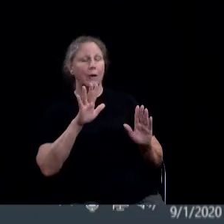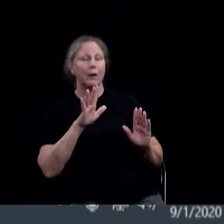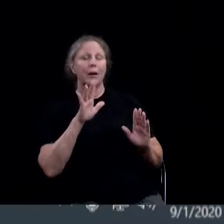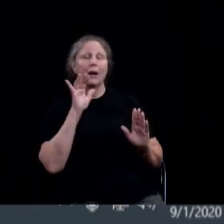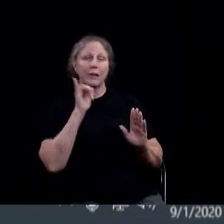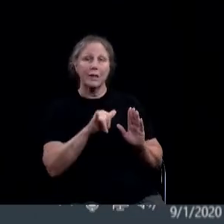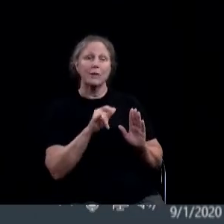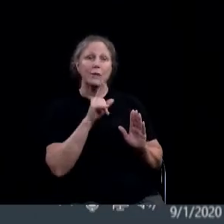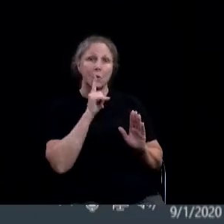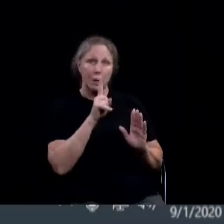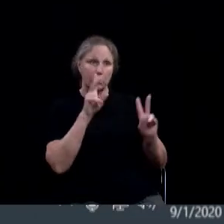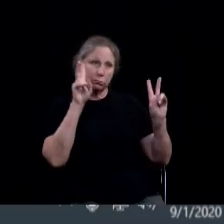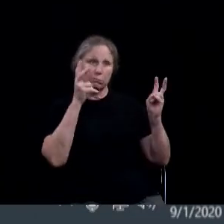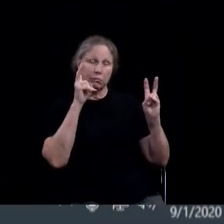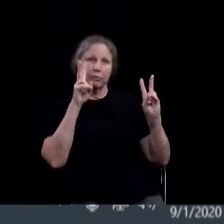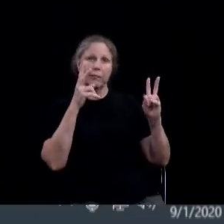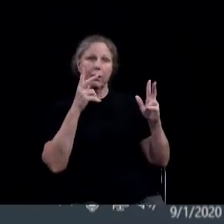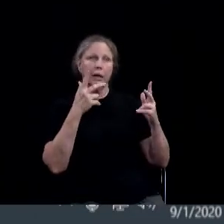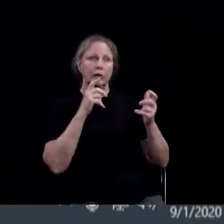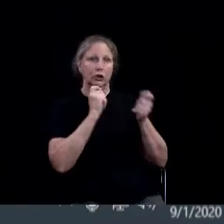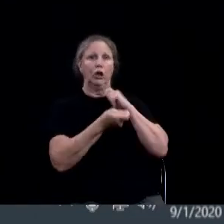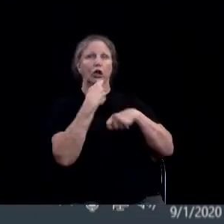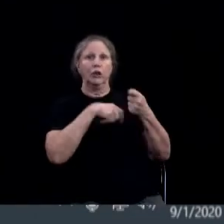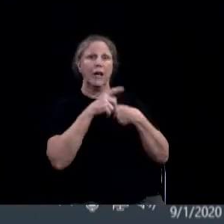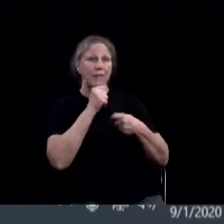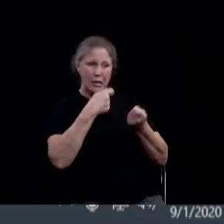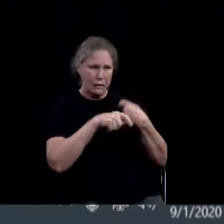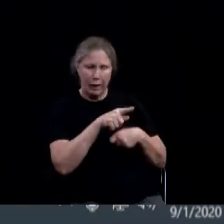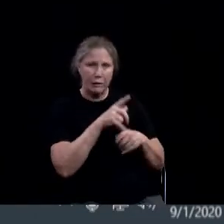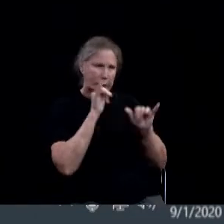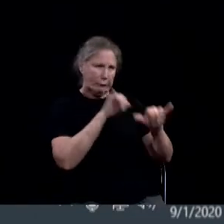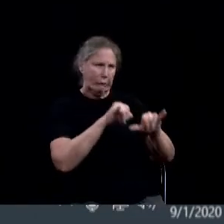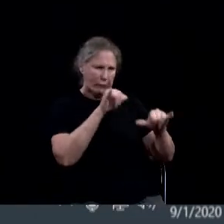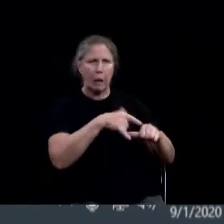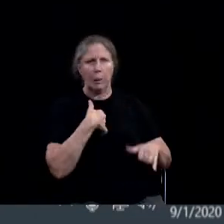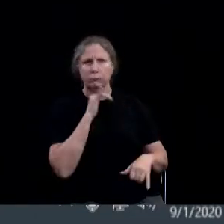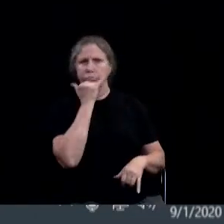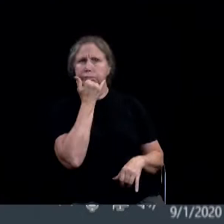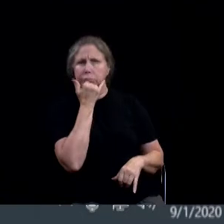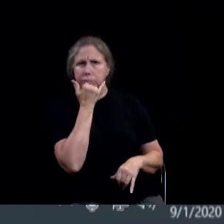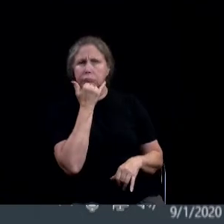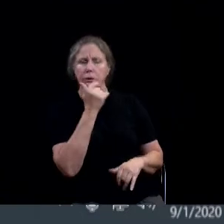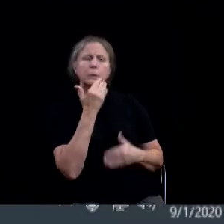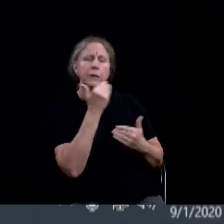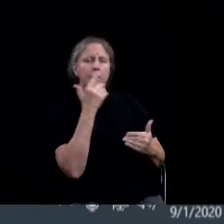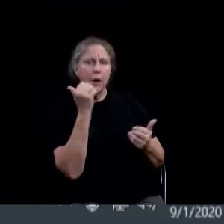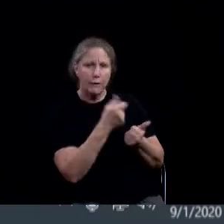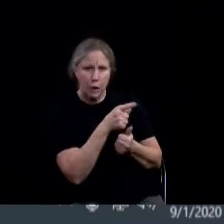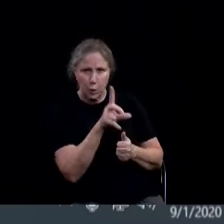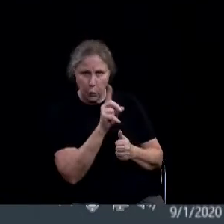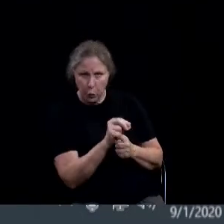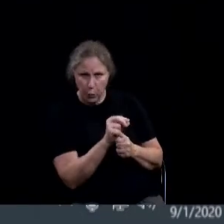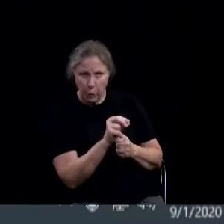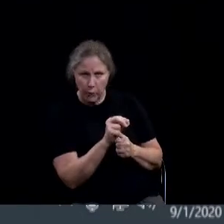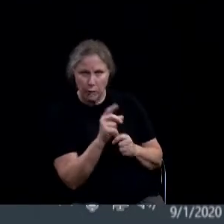we've made a mistake. Yeah. So we appreciate everything that you all have put in it so far, and how we move forward.